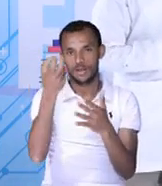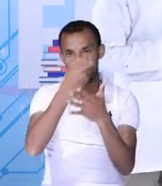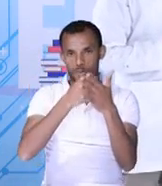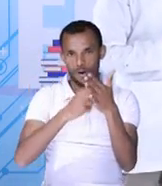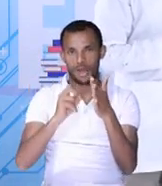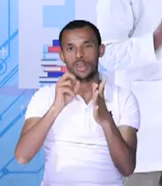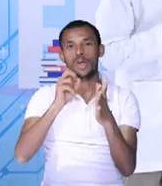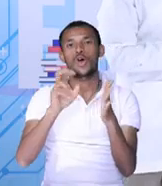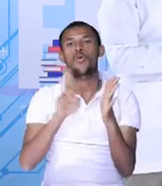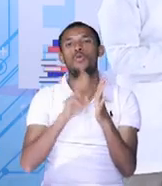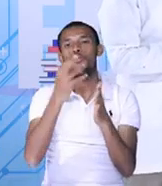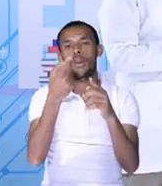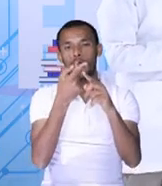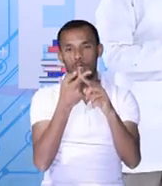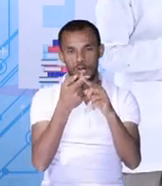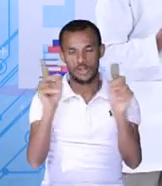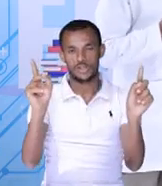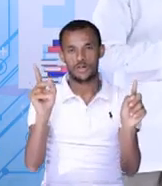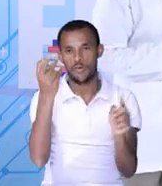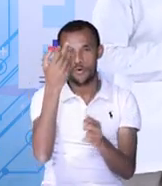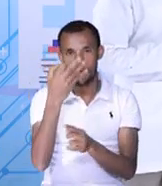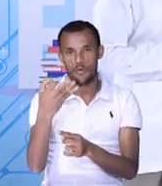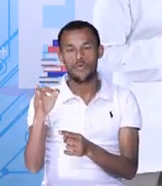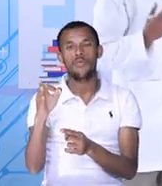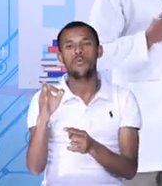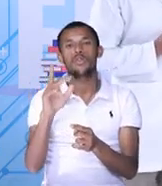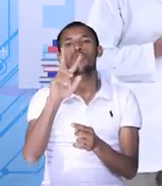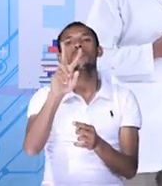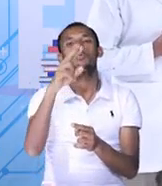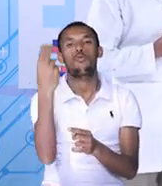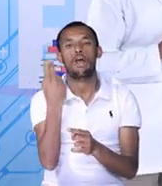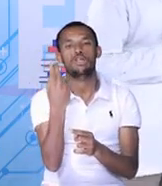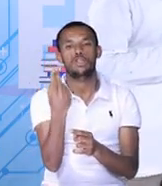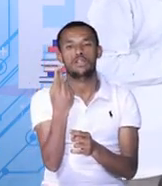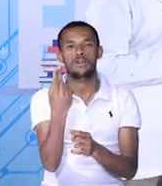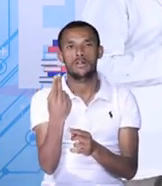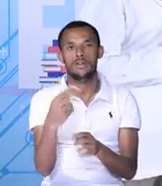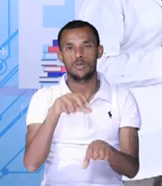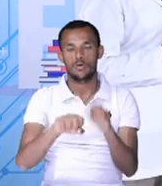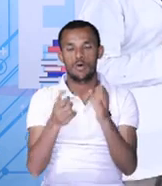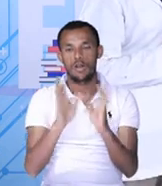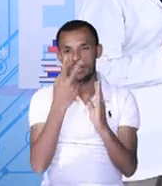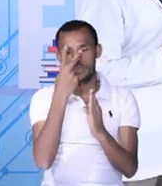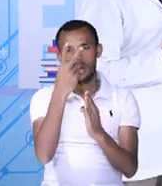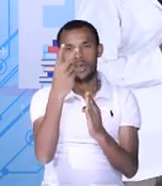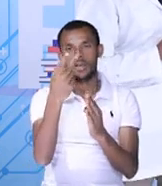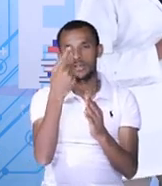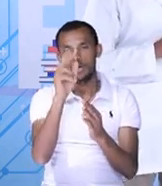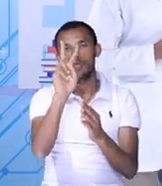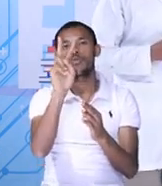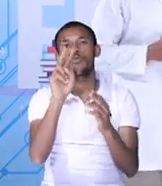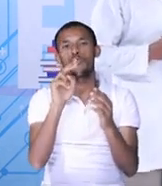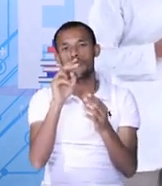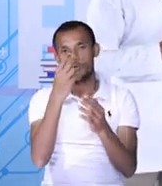product rule of differentiation of two functions. So let's assume two functions